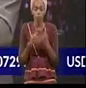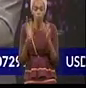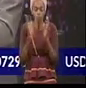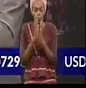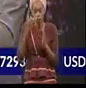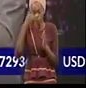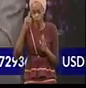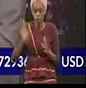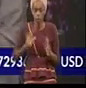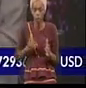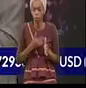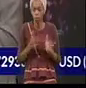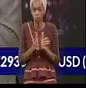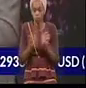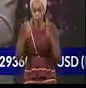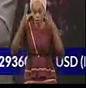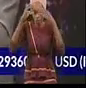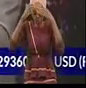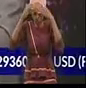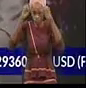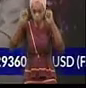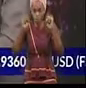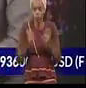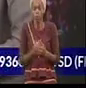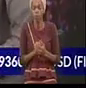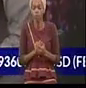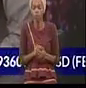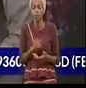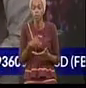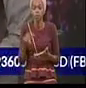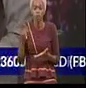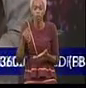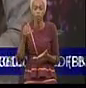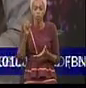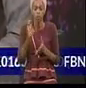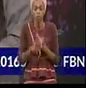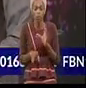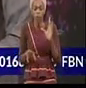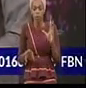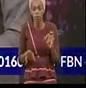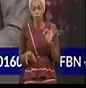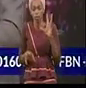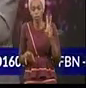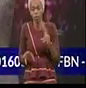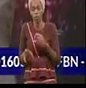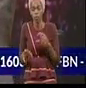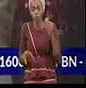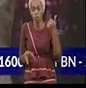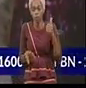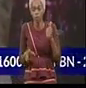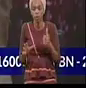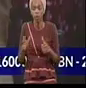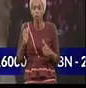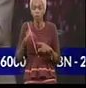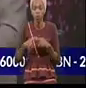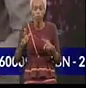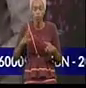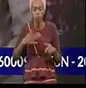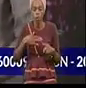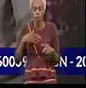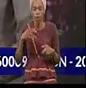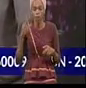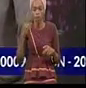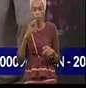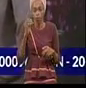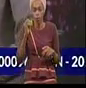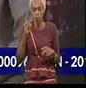GS in Psalm 92, verse 10. But my own shall thou exalt like the own of an unicorn. I